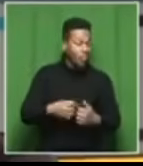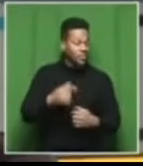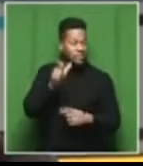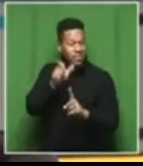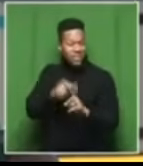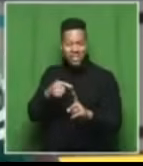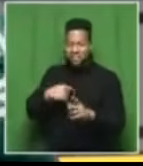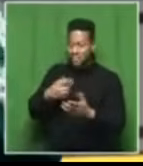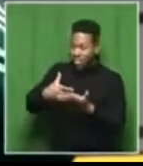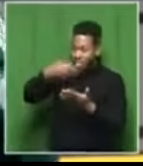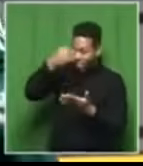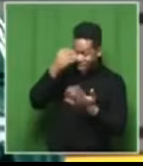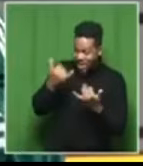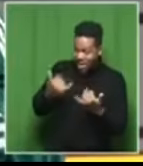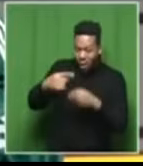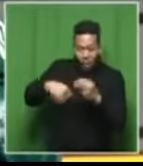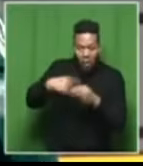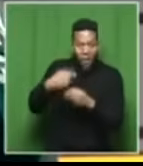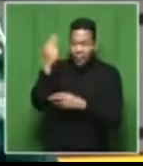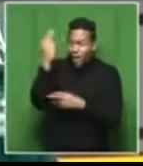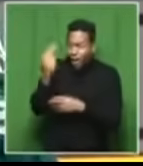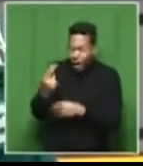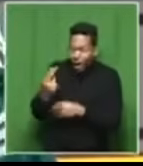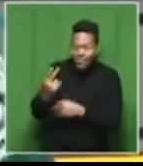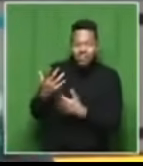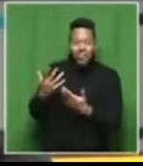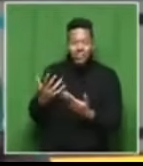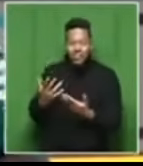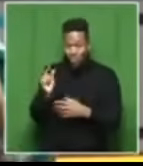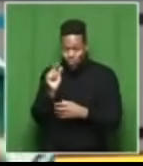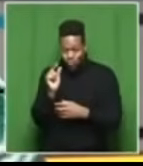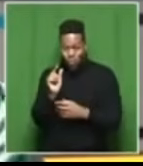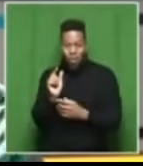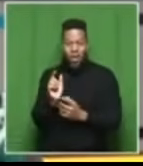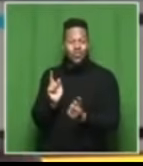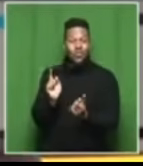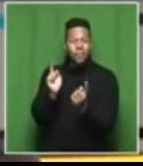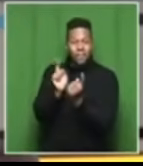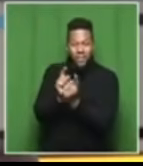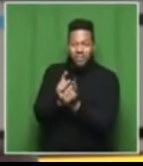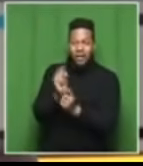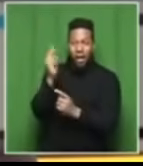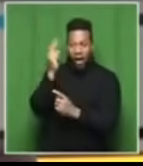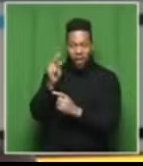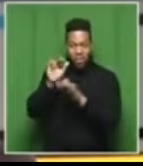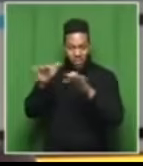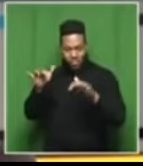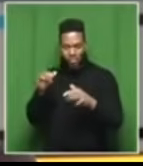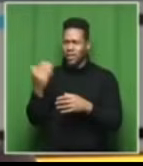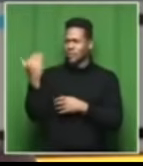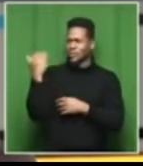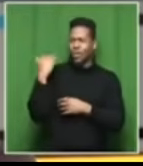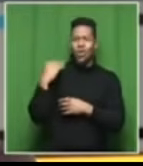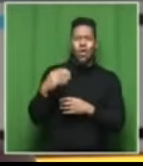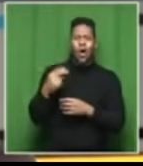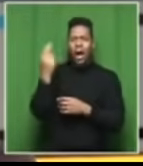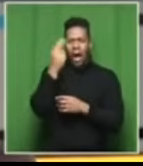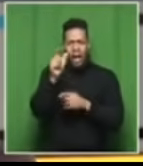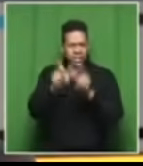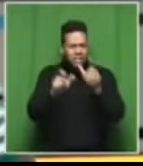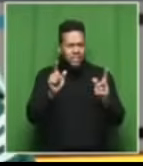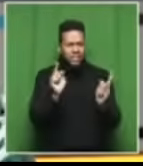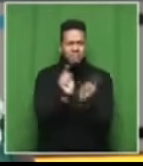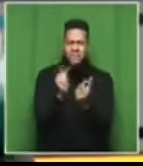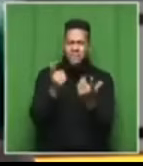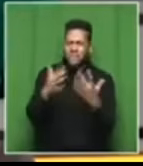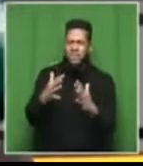arts. I'm meeting the arts people too. I've met artists last night. I've met people of the industry. I'm meeting